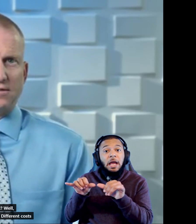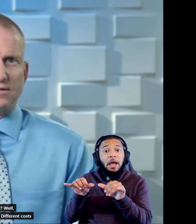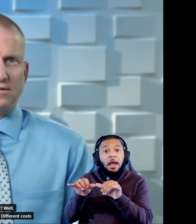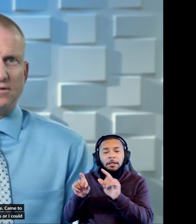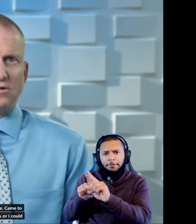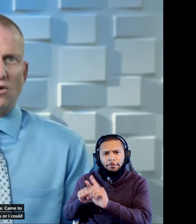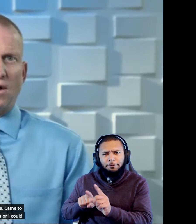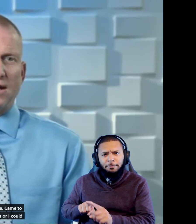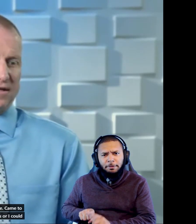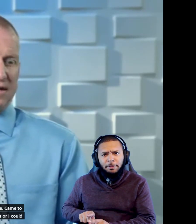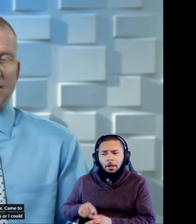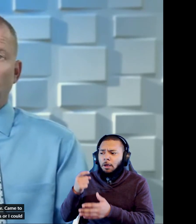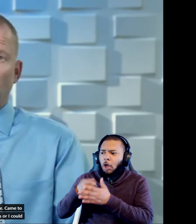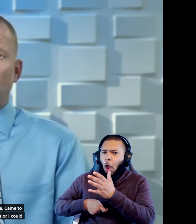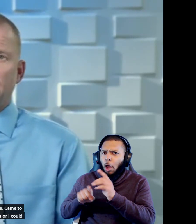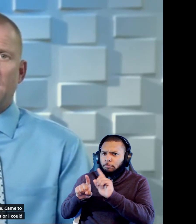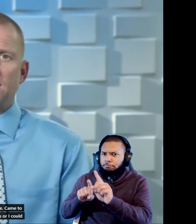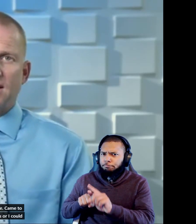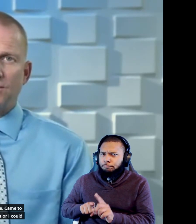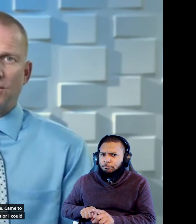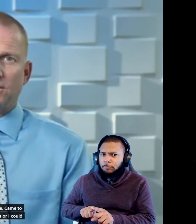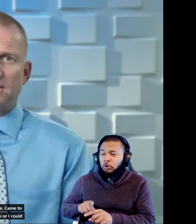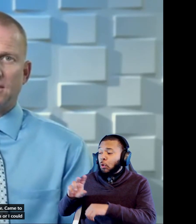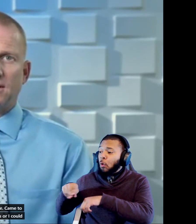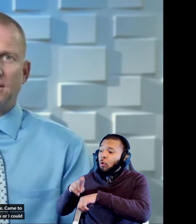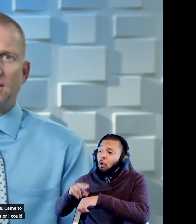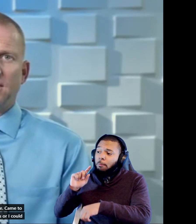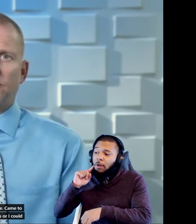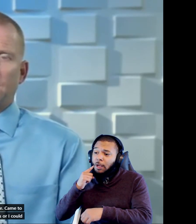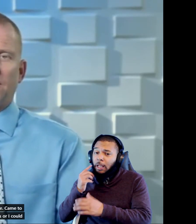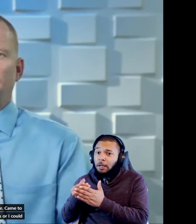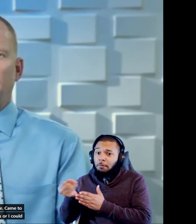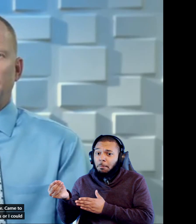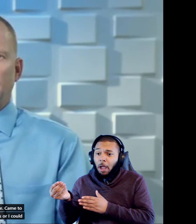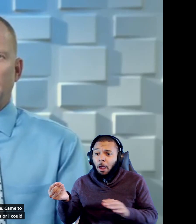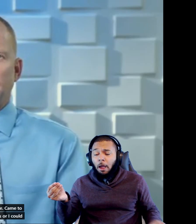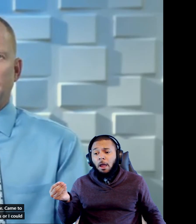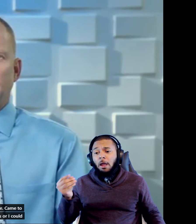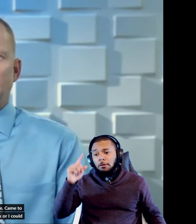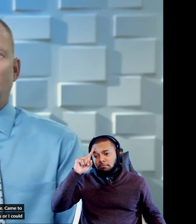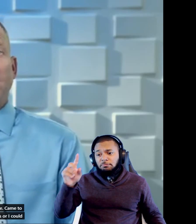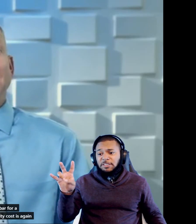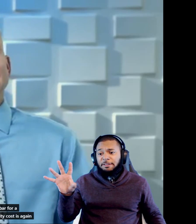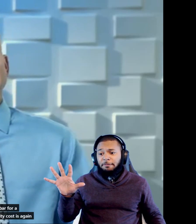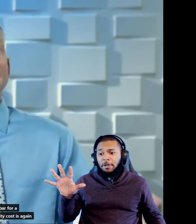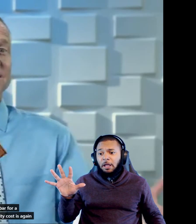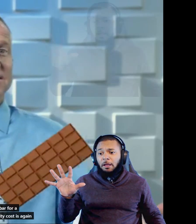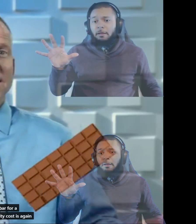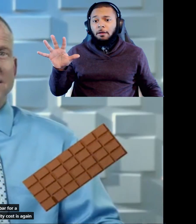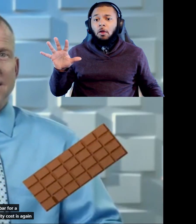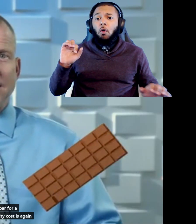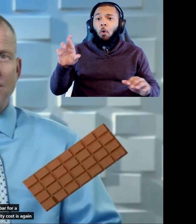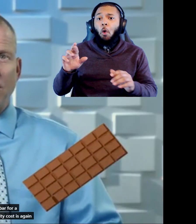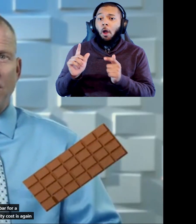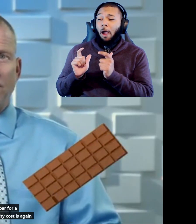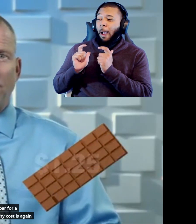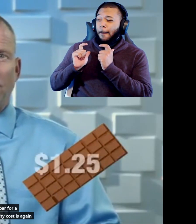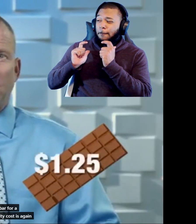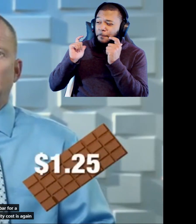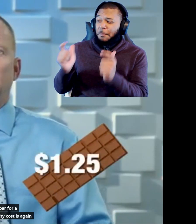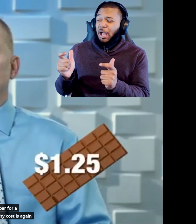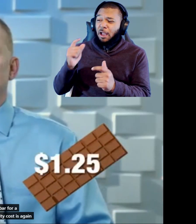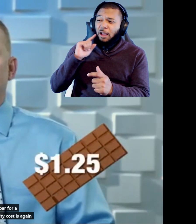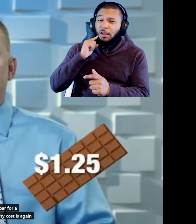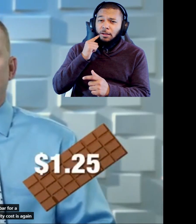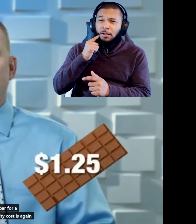different costs. So I can get a normal size candy bar, let's say, for 75 cents. Or I can get a king size candy bar